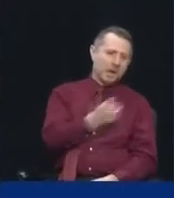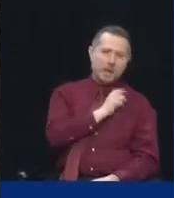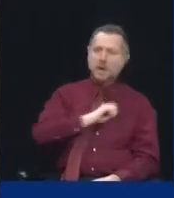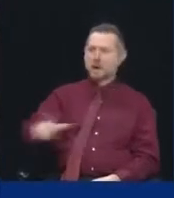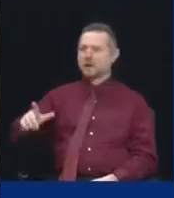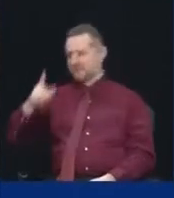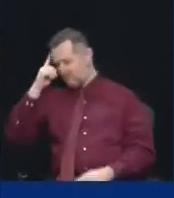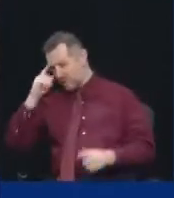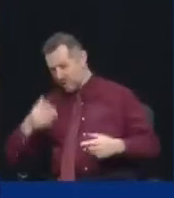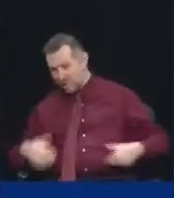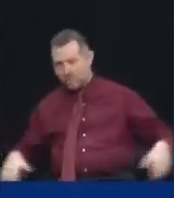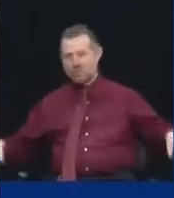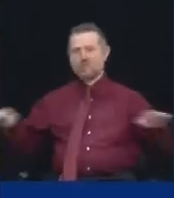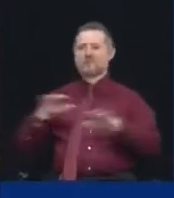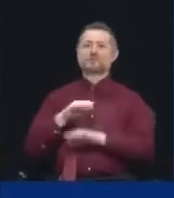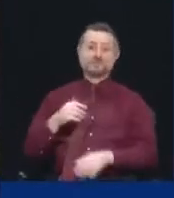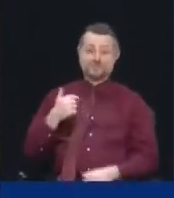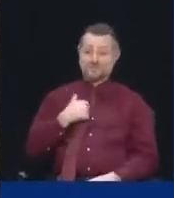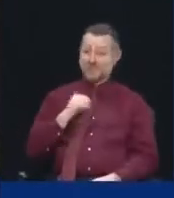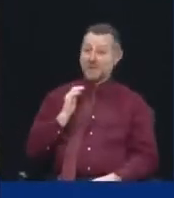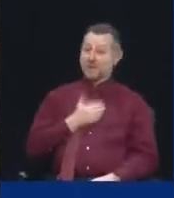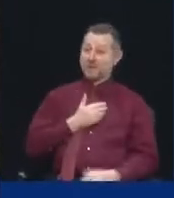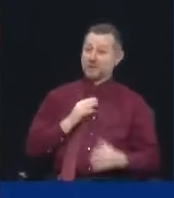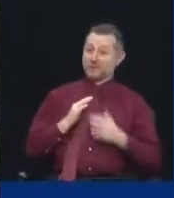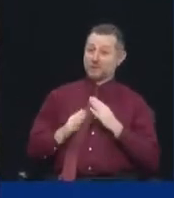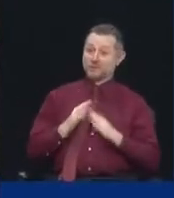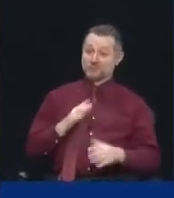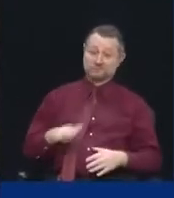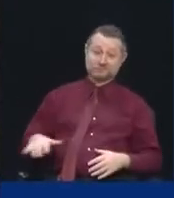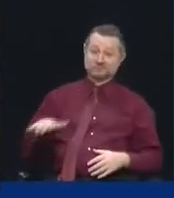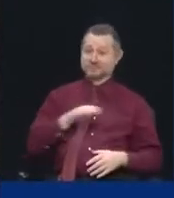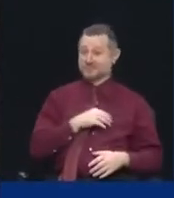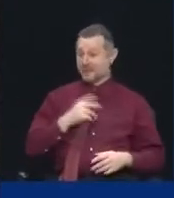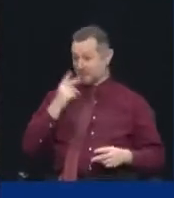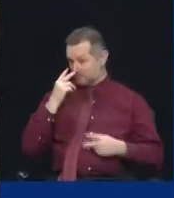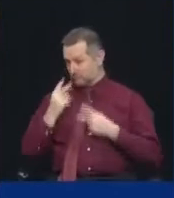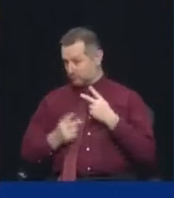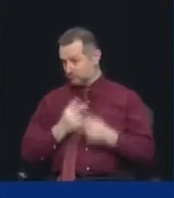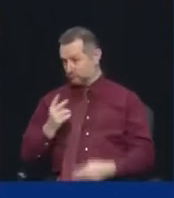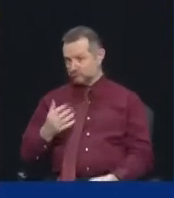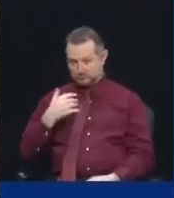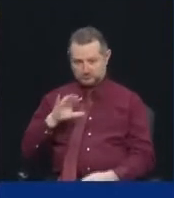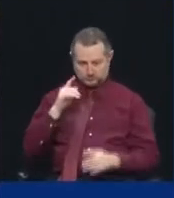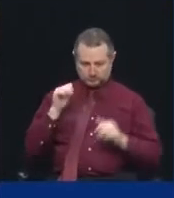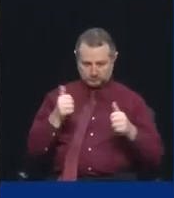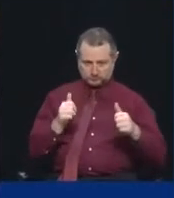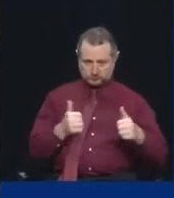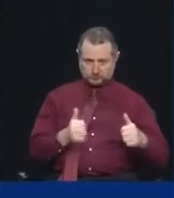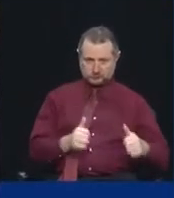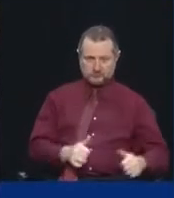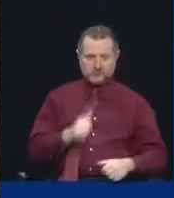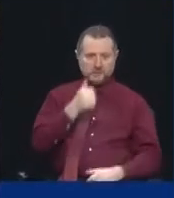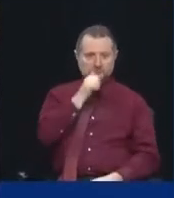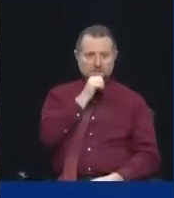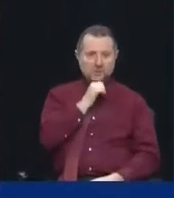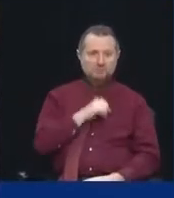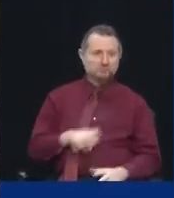It's painful to see our community that we care so much about, suffer so greatly.